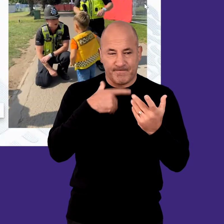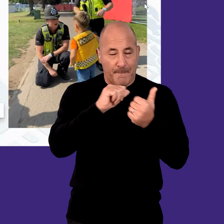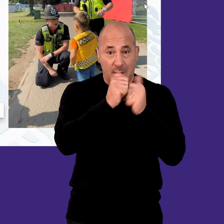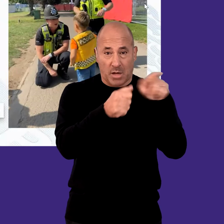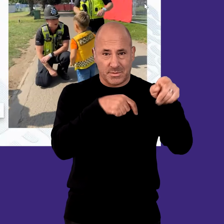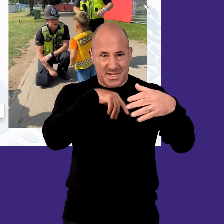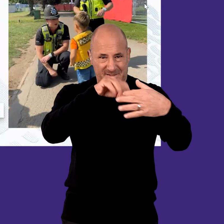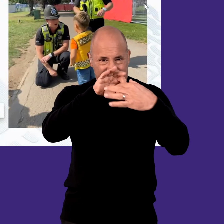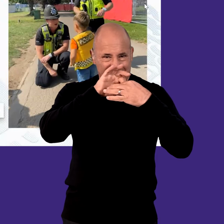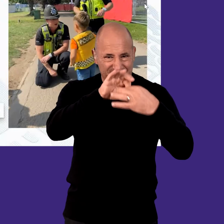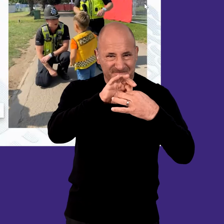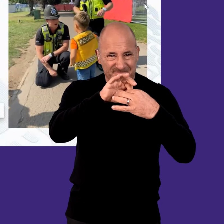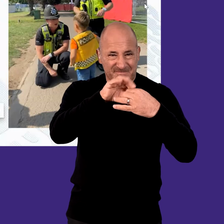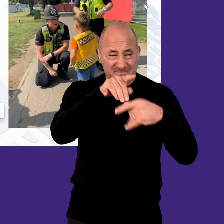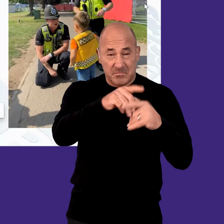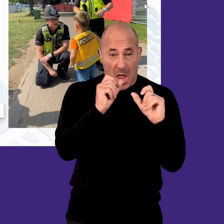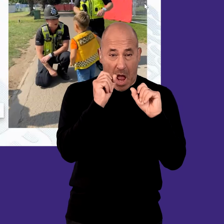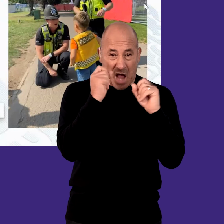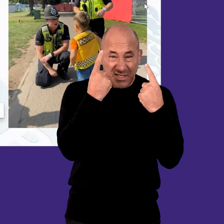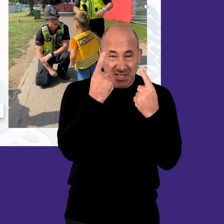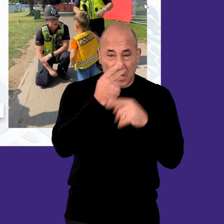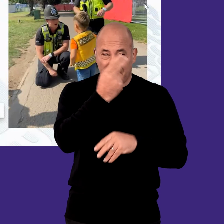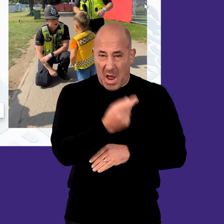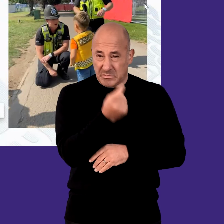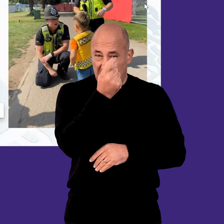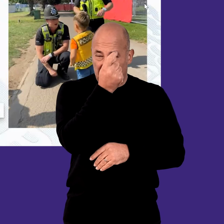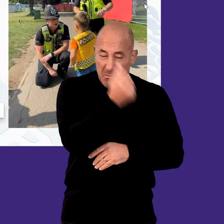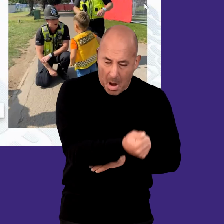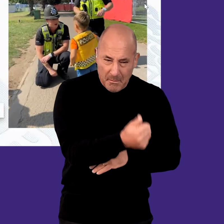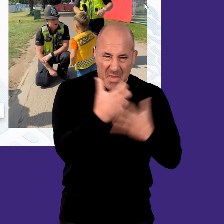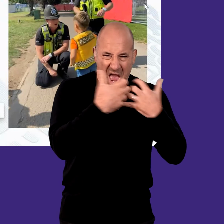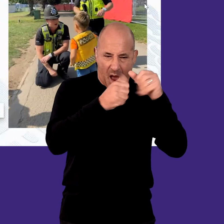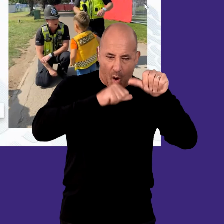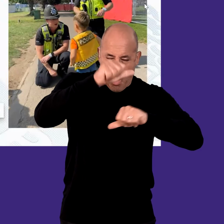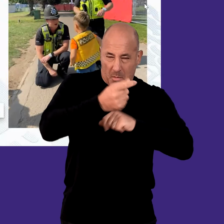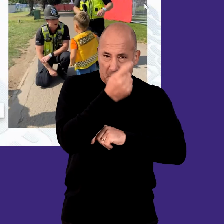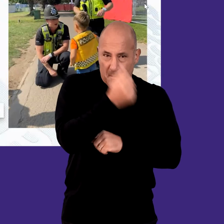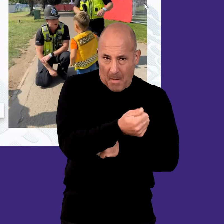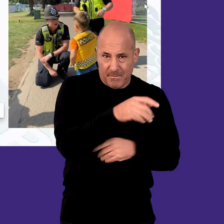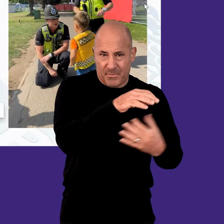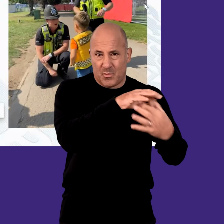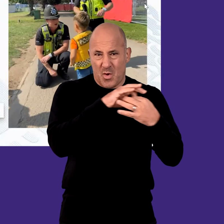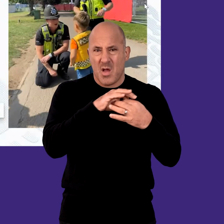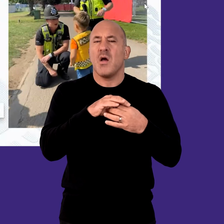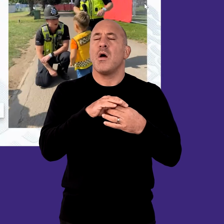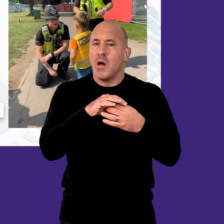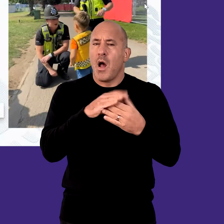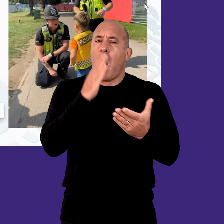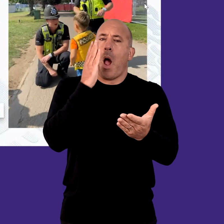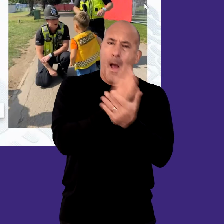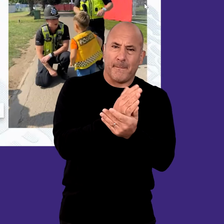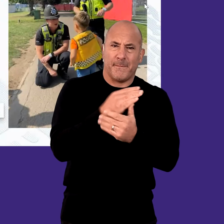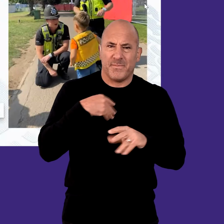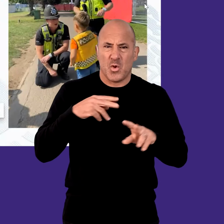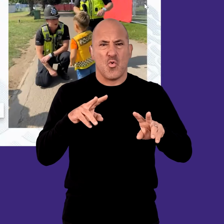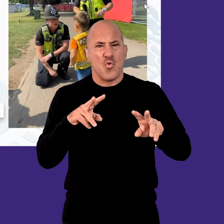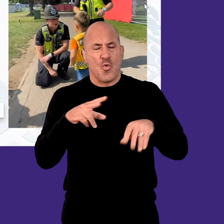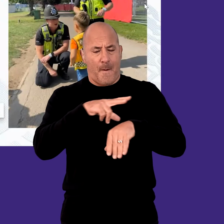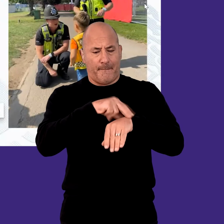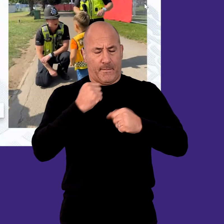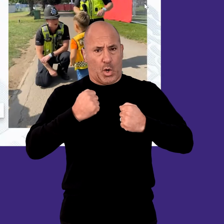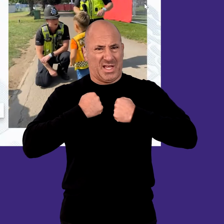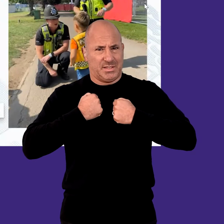thinking about working with a partner who probably has very, very minimal understanding of the arts